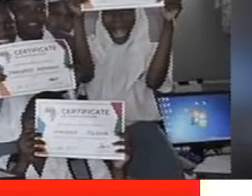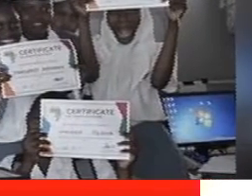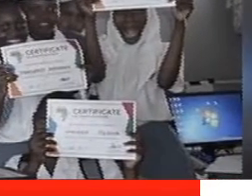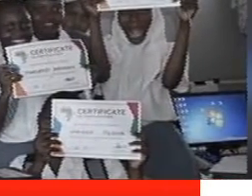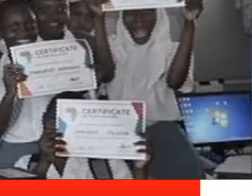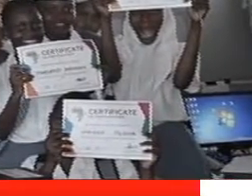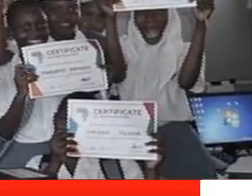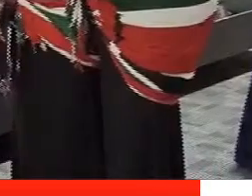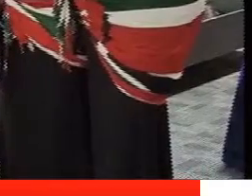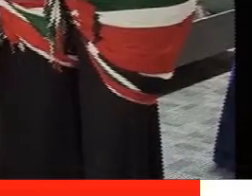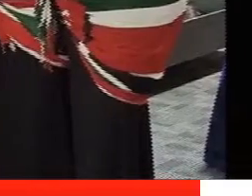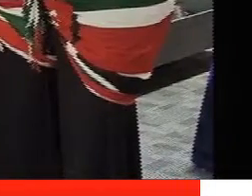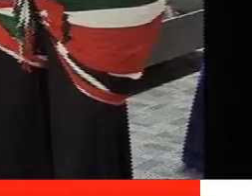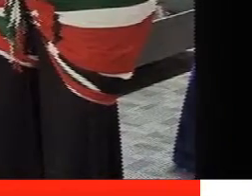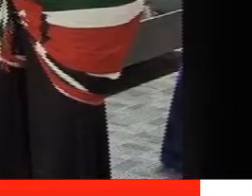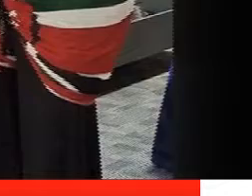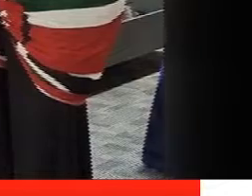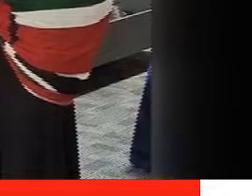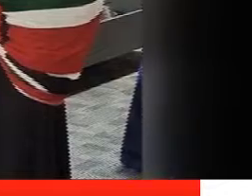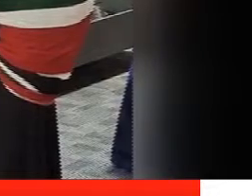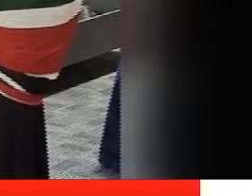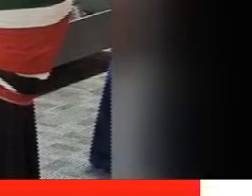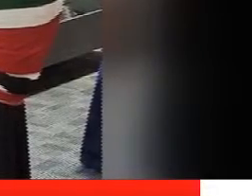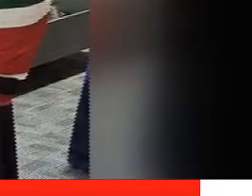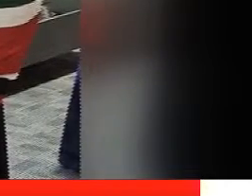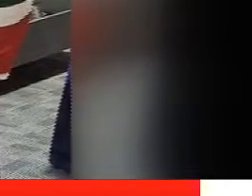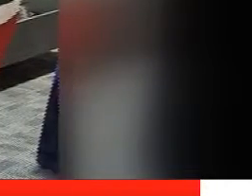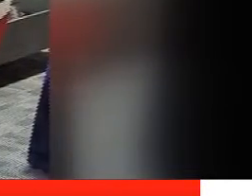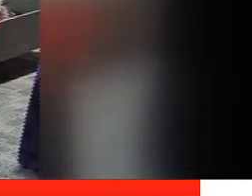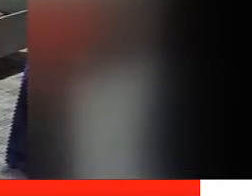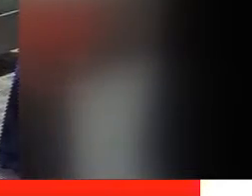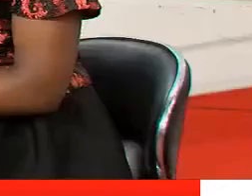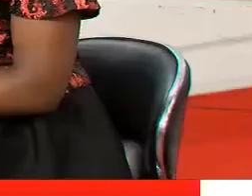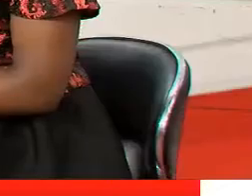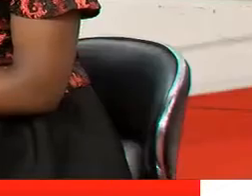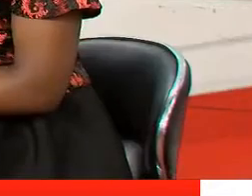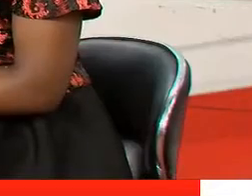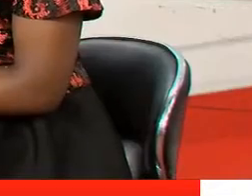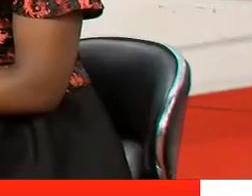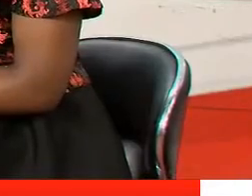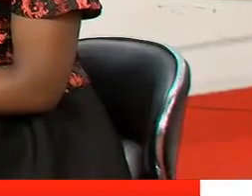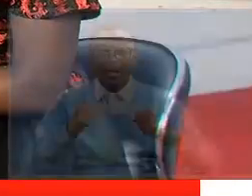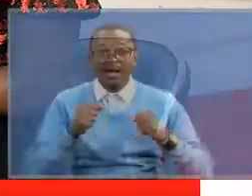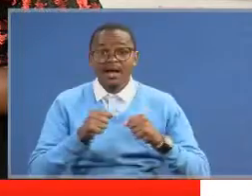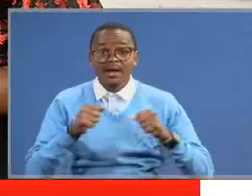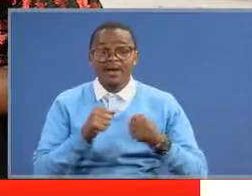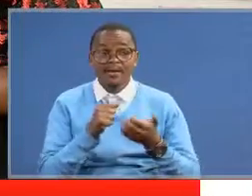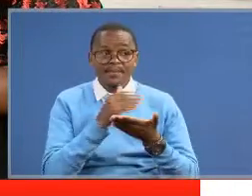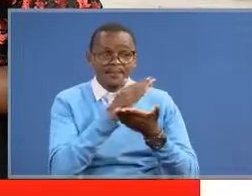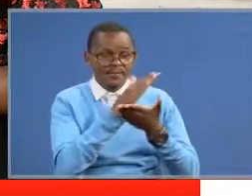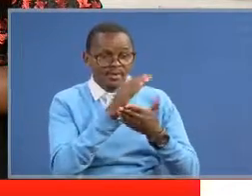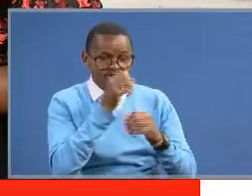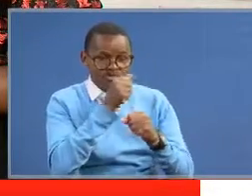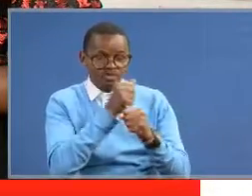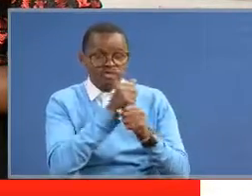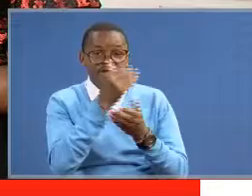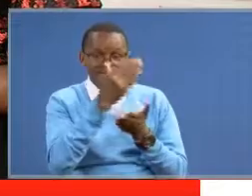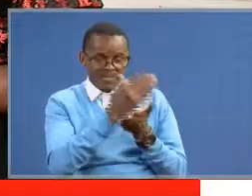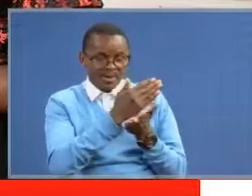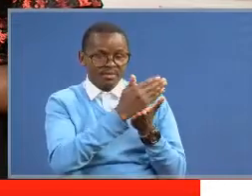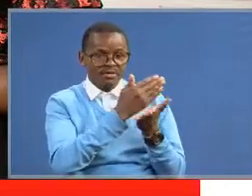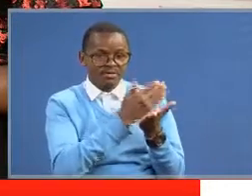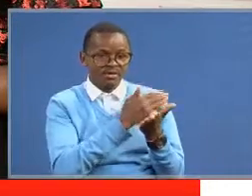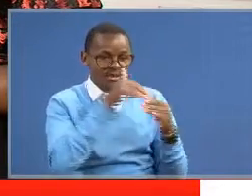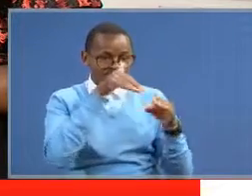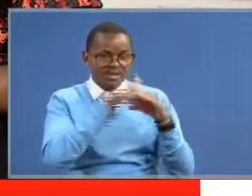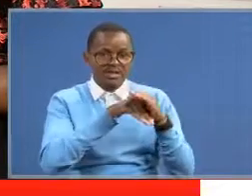at the rural area? Yeah, actually, I'm very, very grateful because apart from us doing these programs